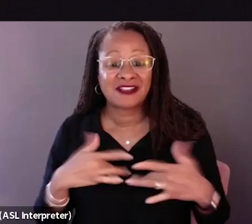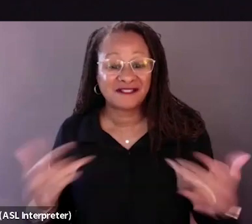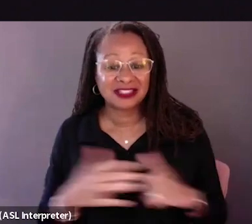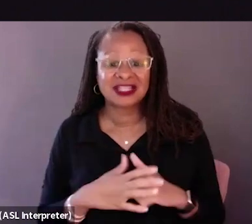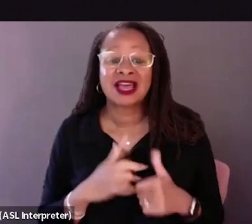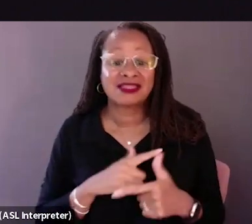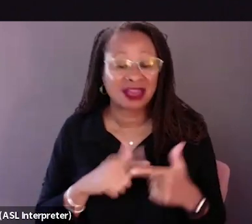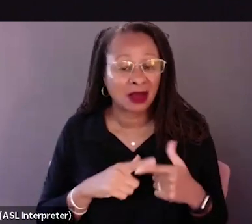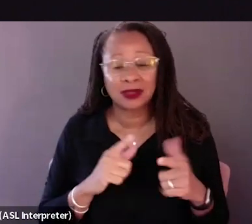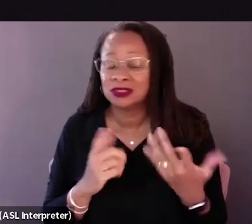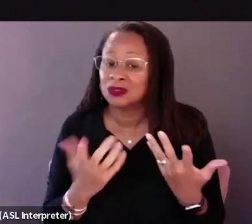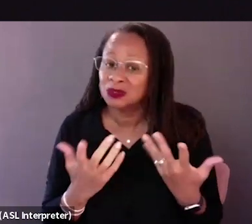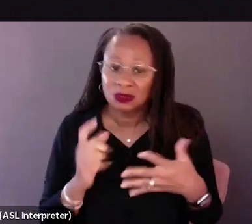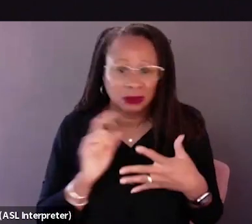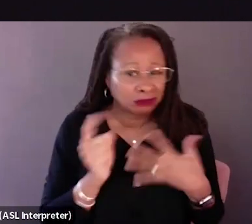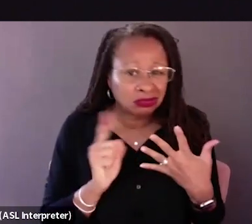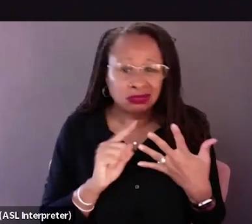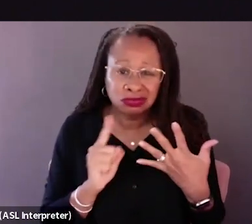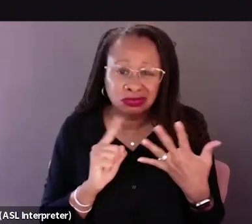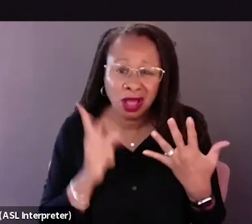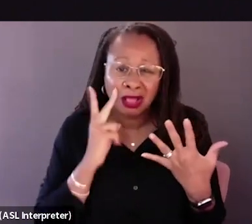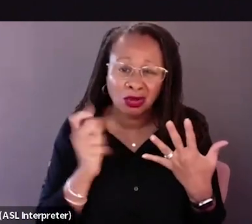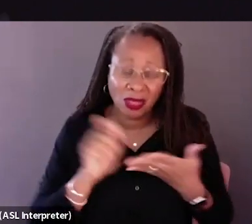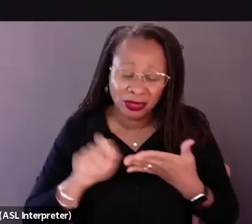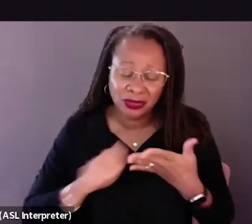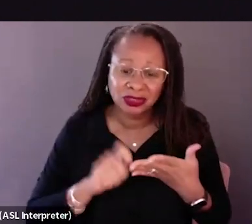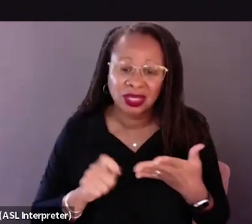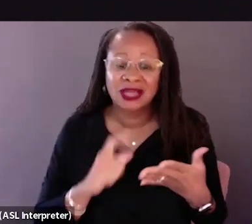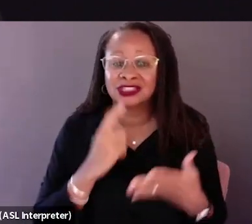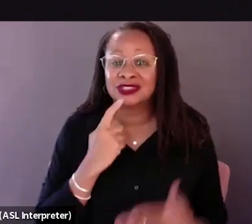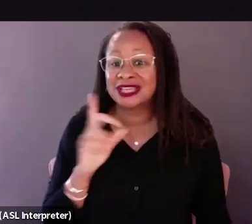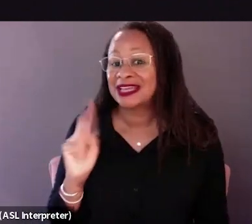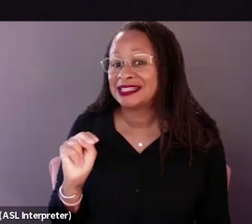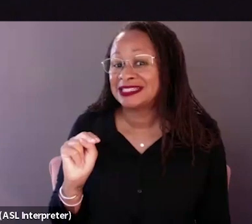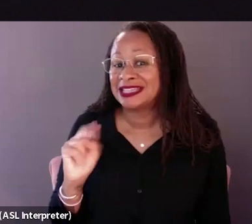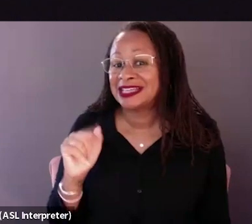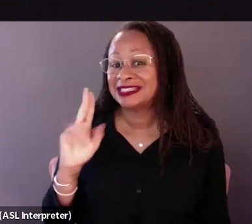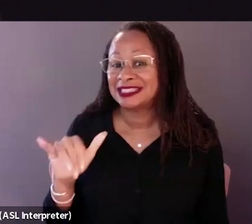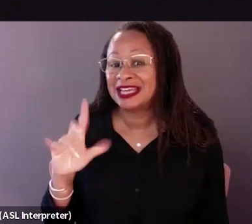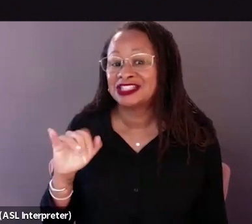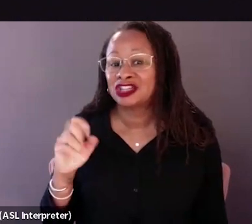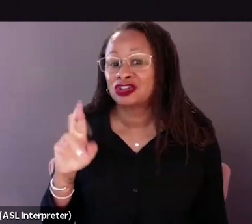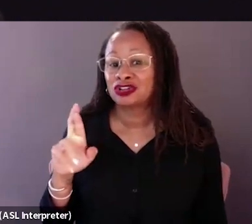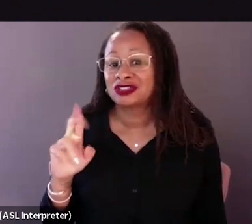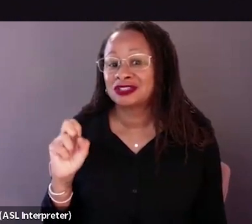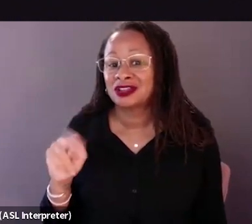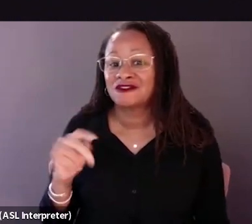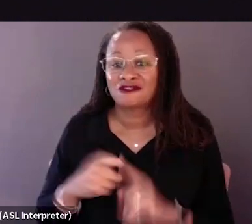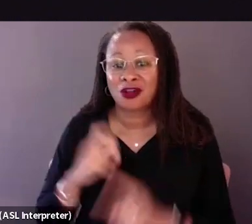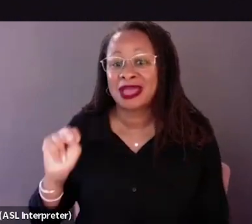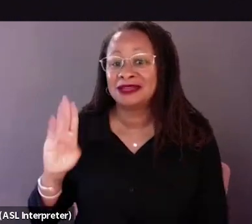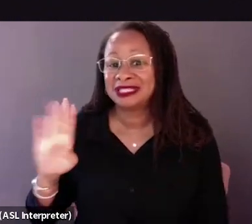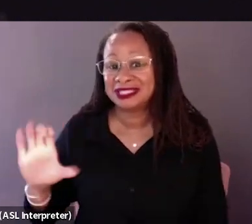painstakingly going through those notes, and she would say Nancy Dickerson from NBC News was here, and we'd look up